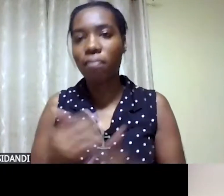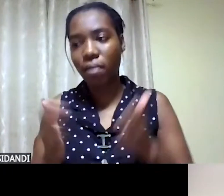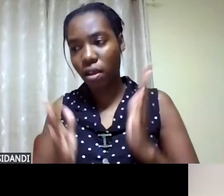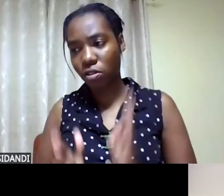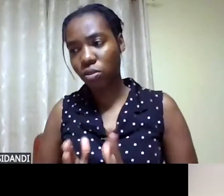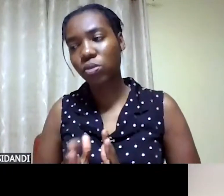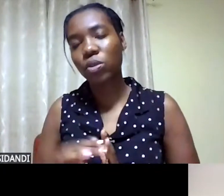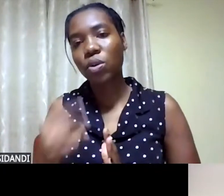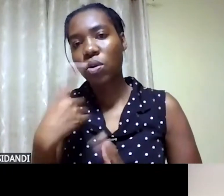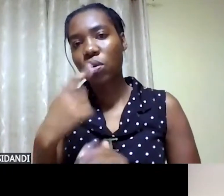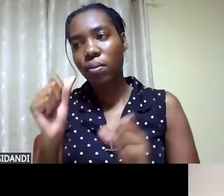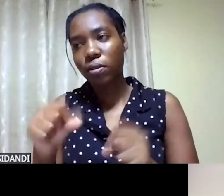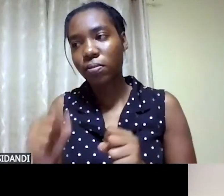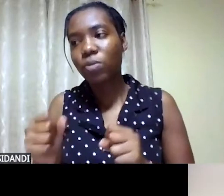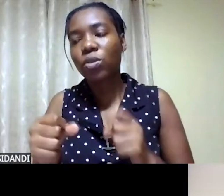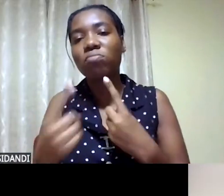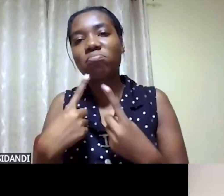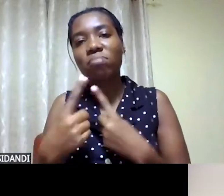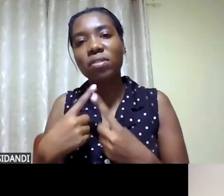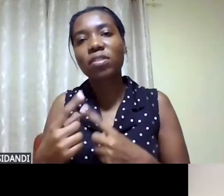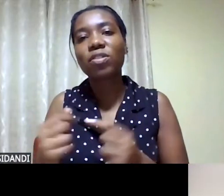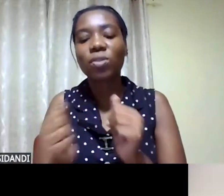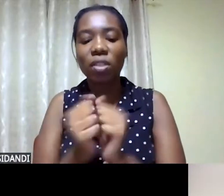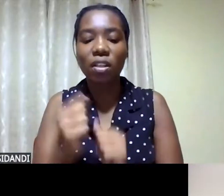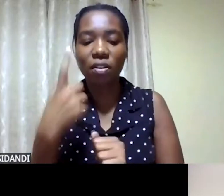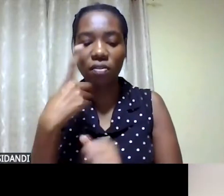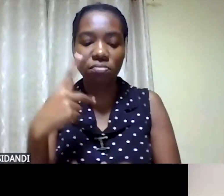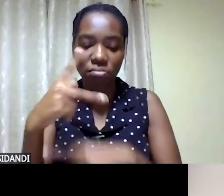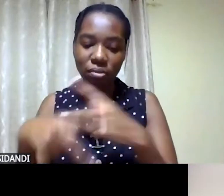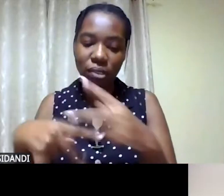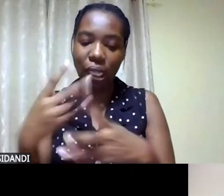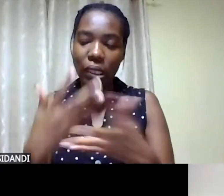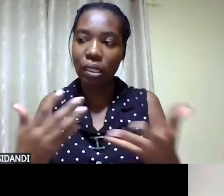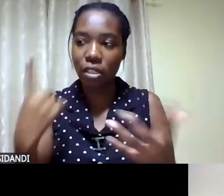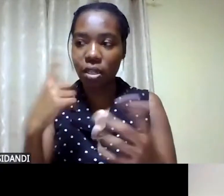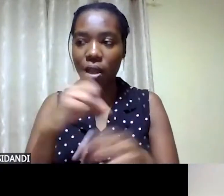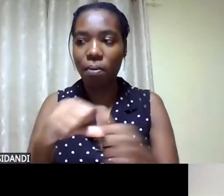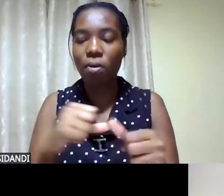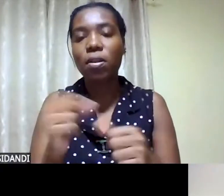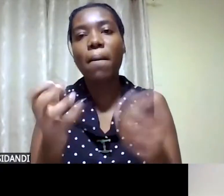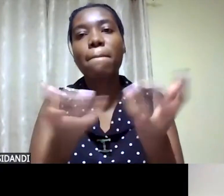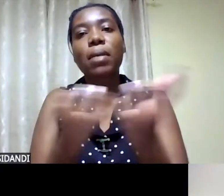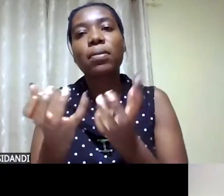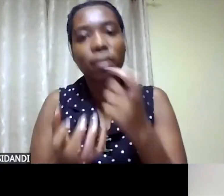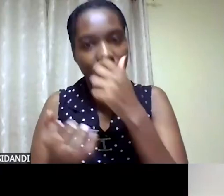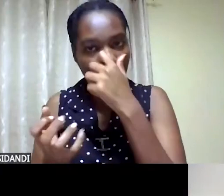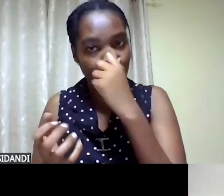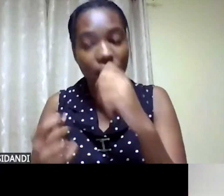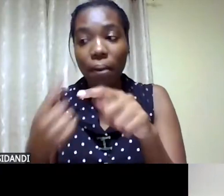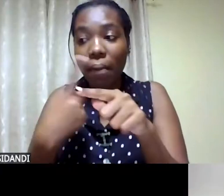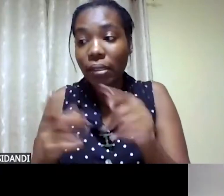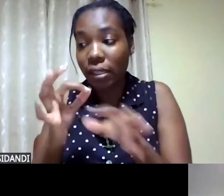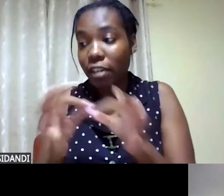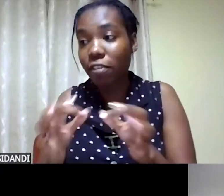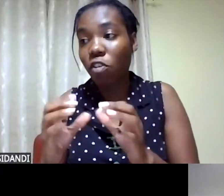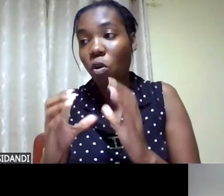can speak on the progressive things on business. But if you have a coach who you